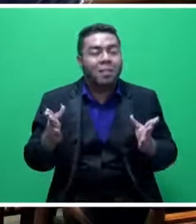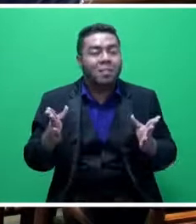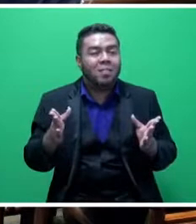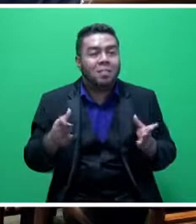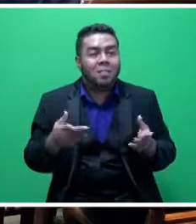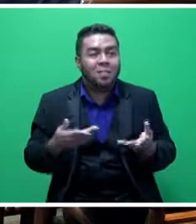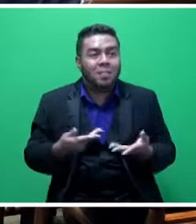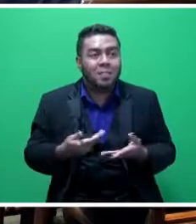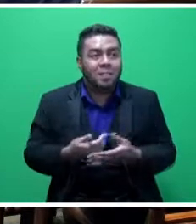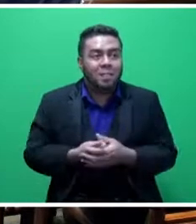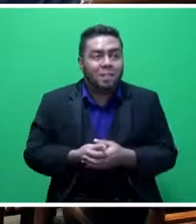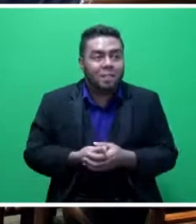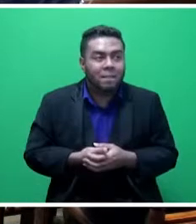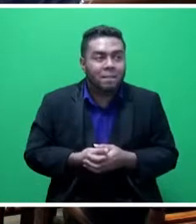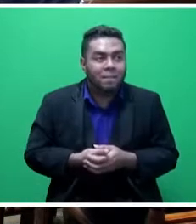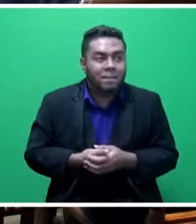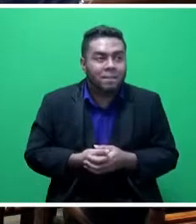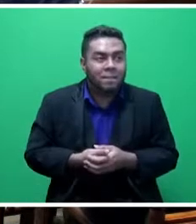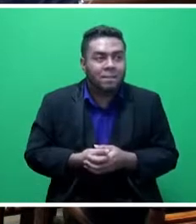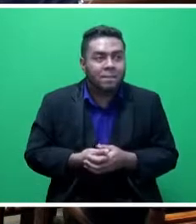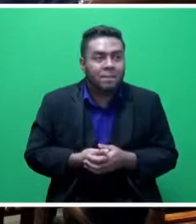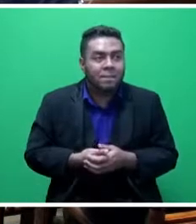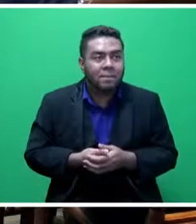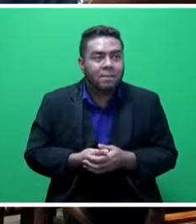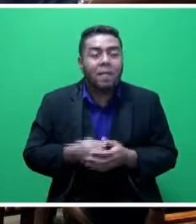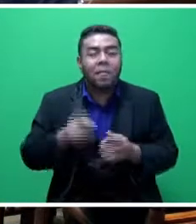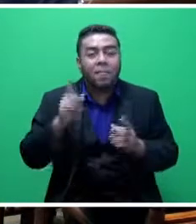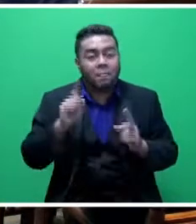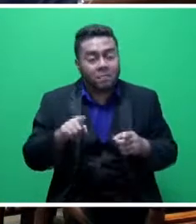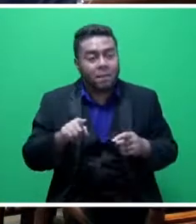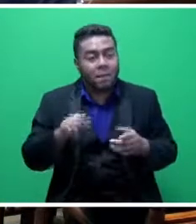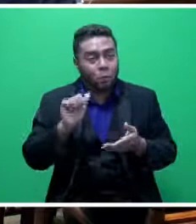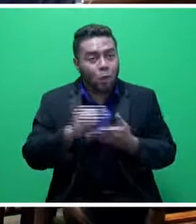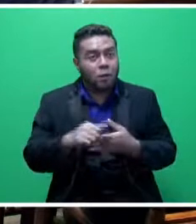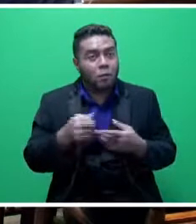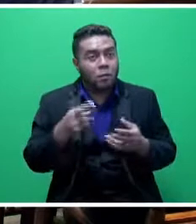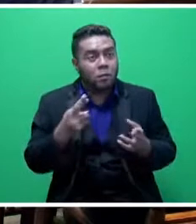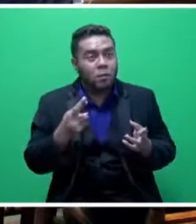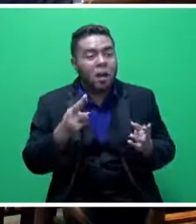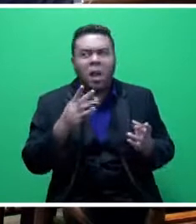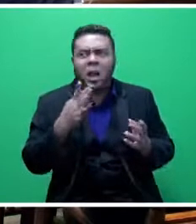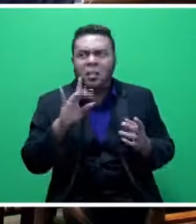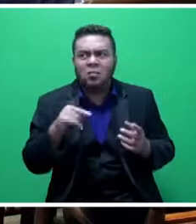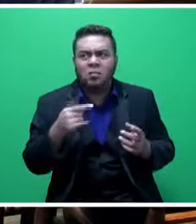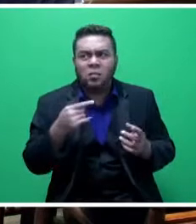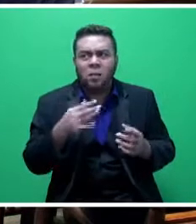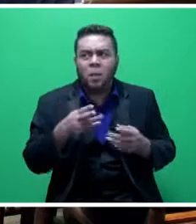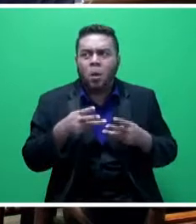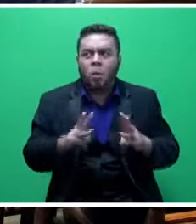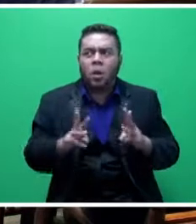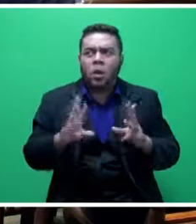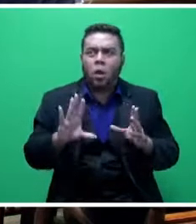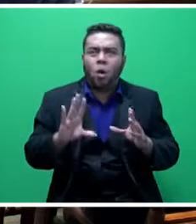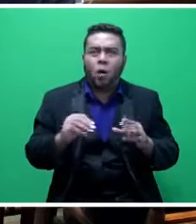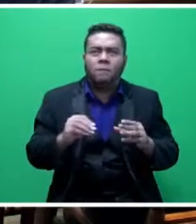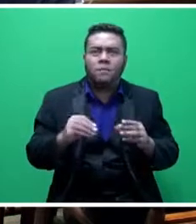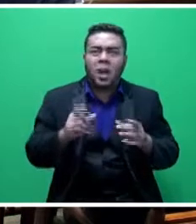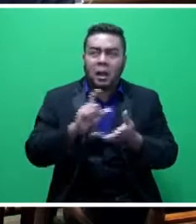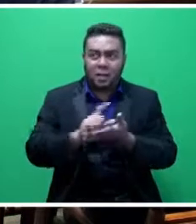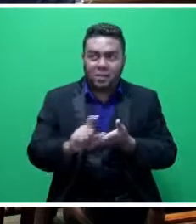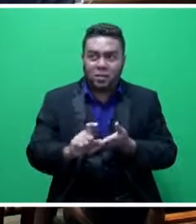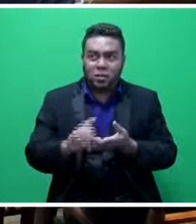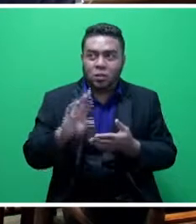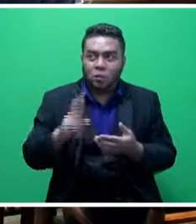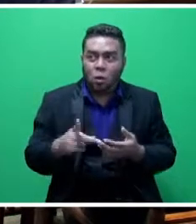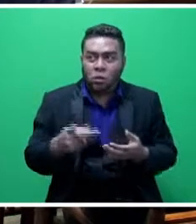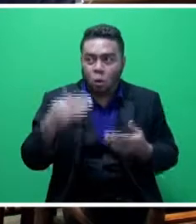General, who is right to reply. Thank you, Mr. Speaker, sir. Mr. Speaker, sir, just by way of clarification for the